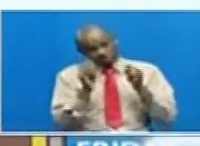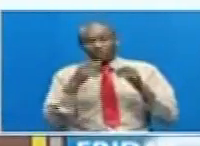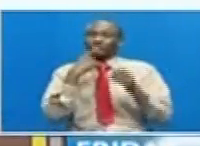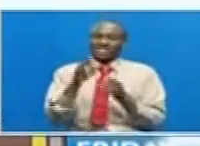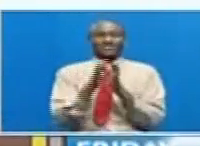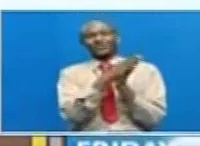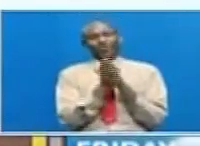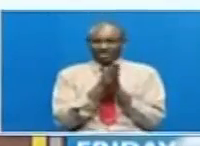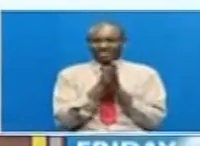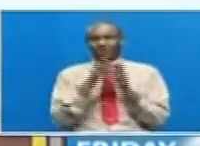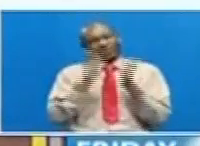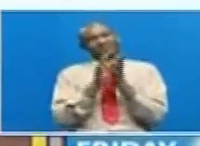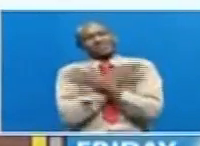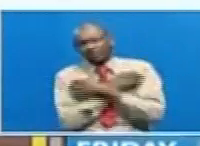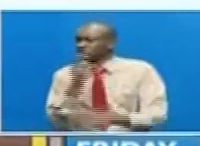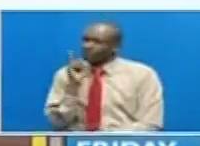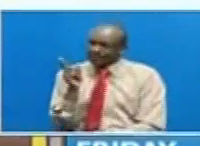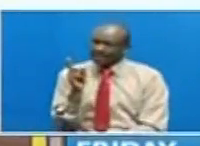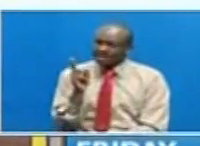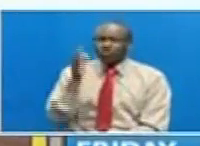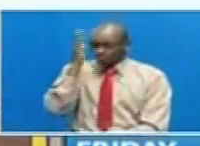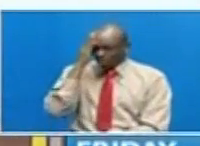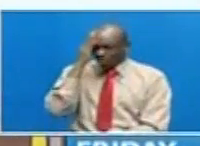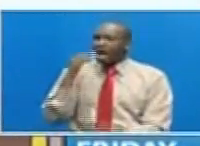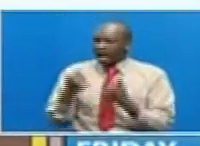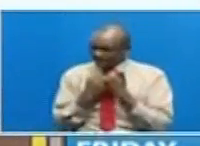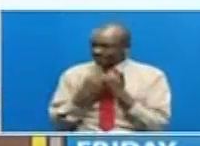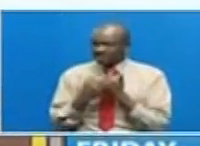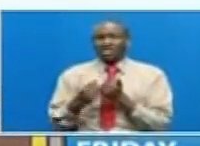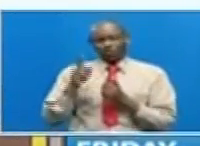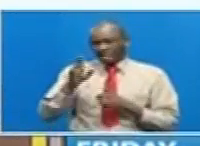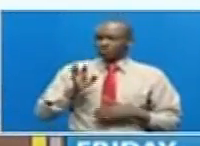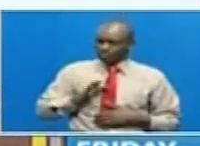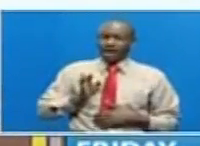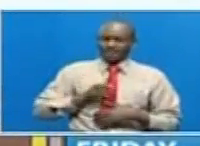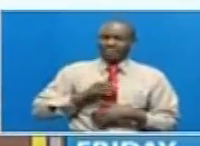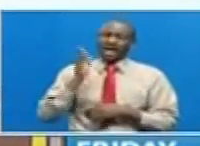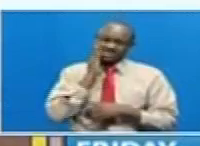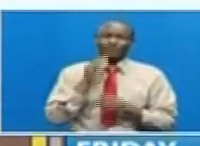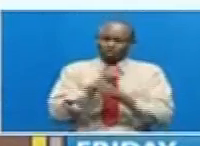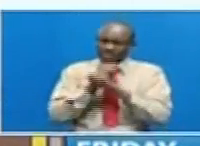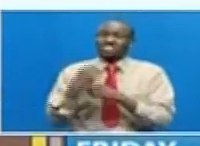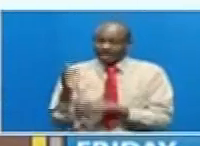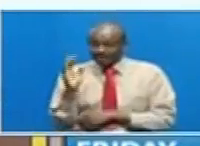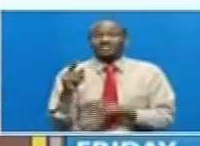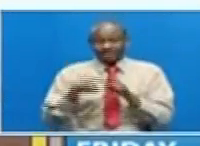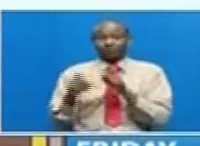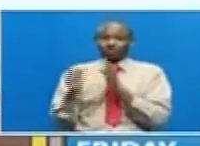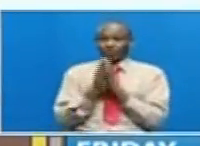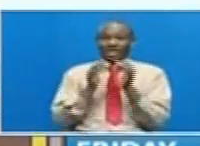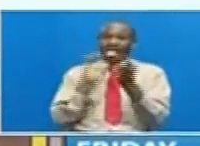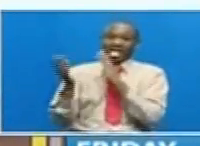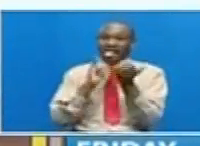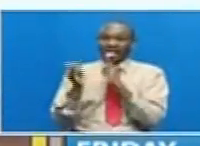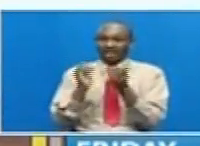telling a story. It's like you're sitting with your friend and telling them, hey, do you know, like, there was a brave teenager mother who managed to keep us. You know, you're telling a story. Do you know,